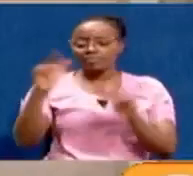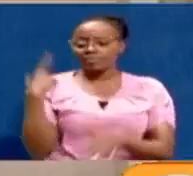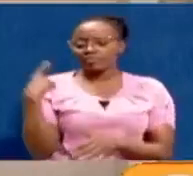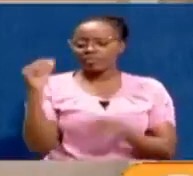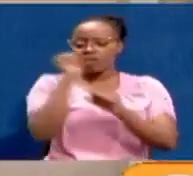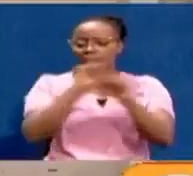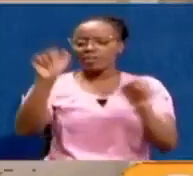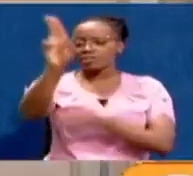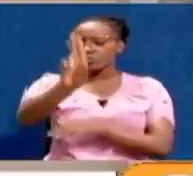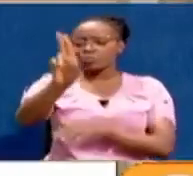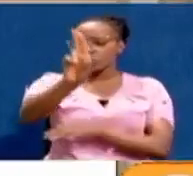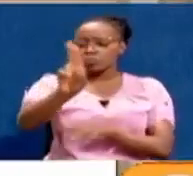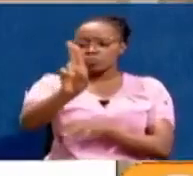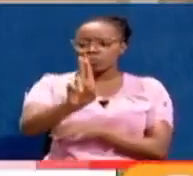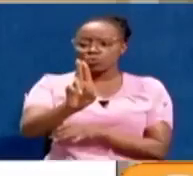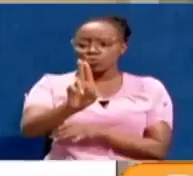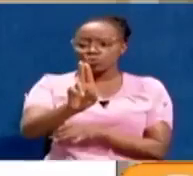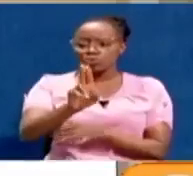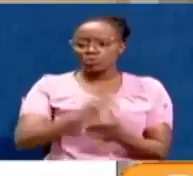Lately, President Kenyatta